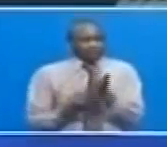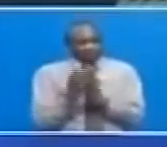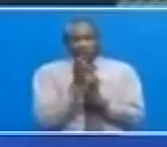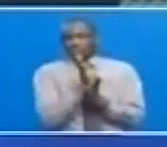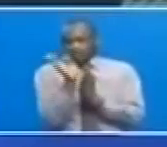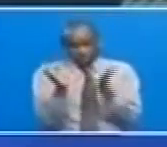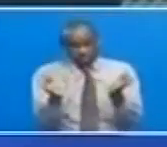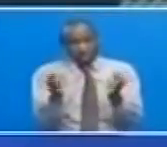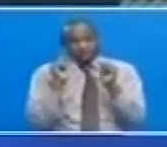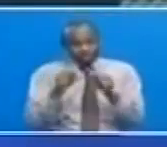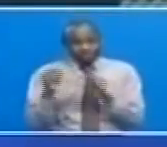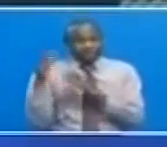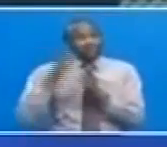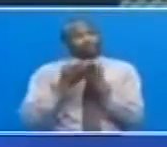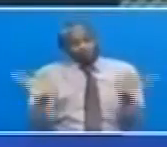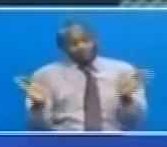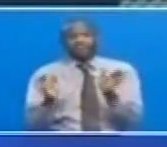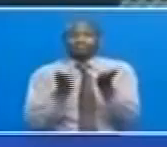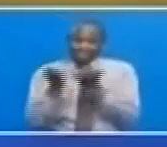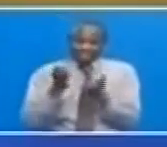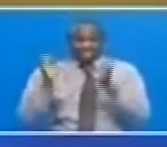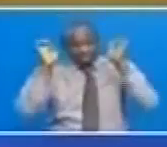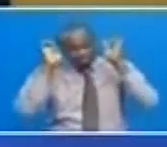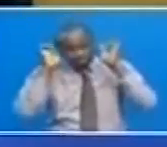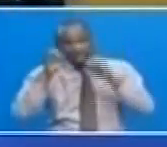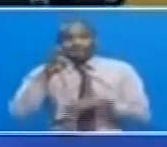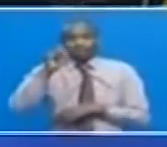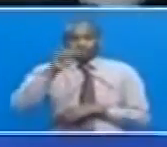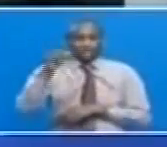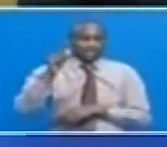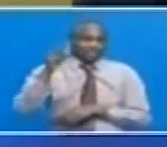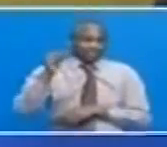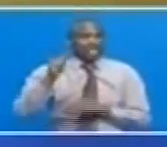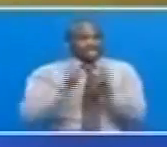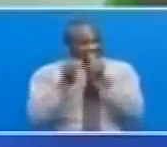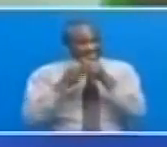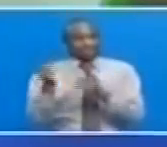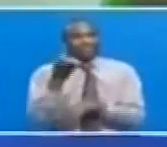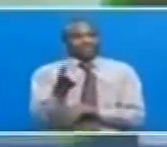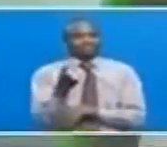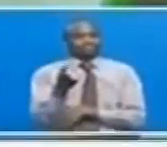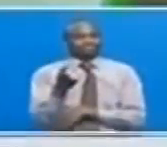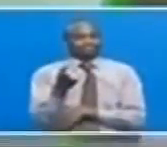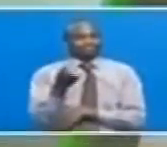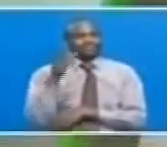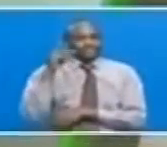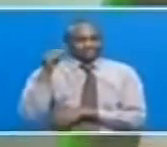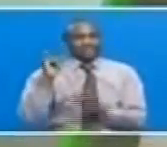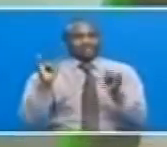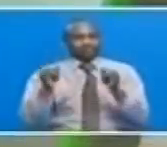in the region and expects to open business in Ethiopia and Mozambique over the next 18 months. Charles Gitonga, KTN News.